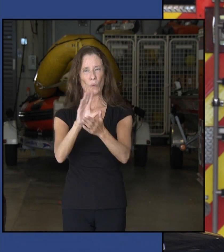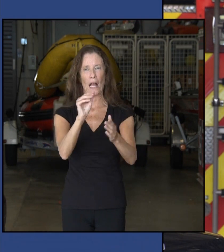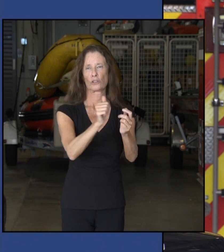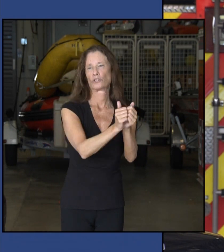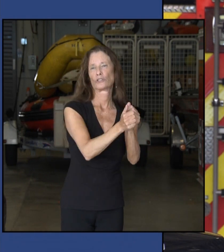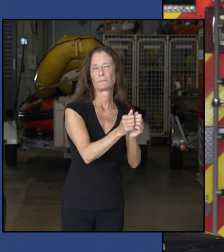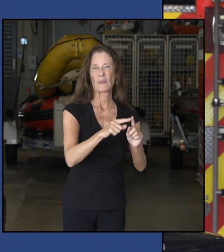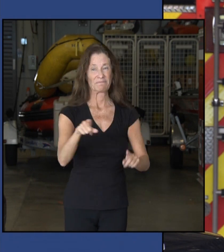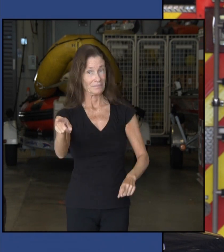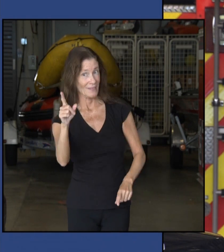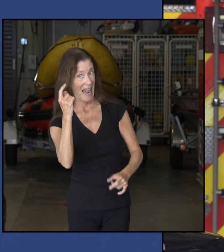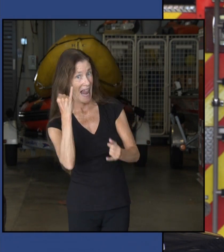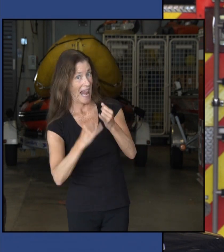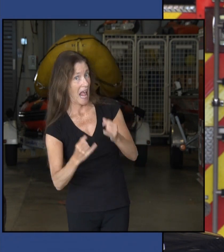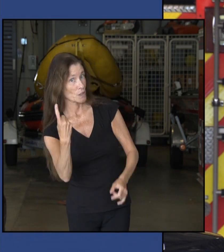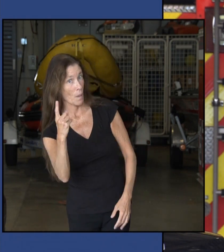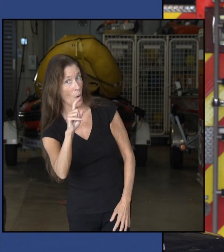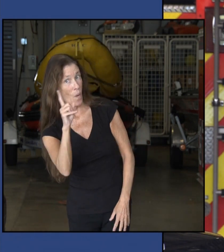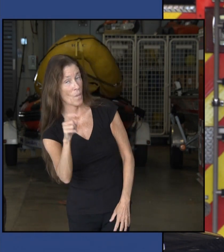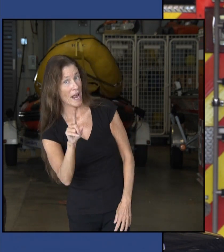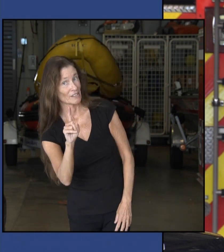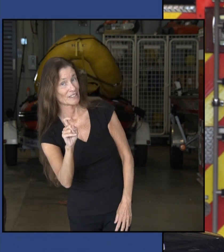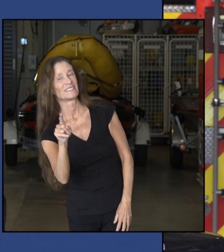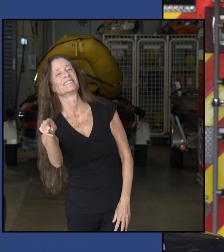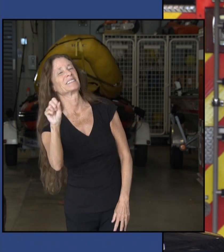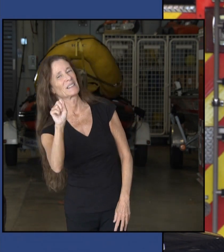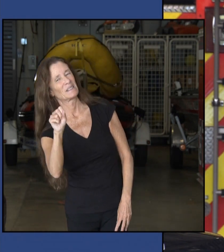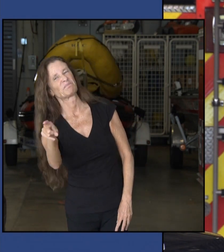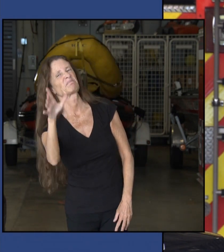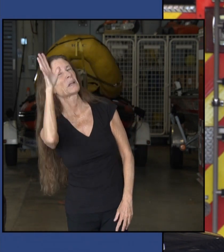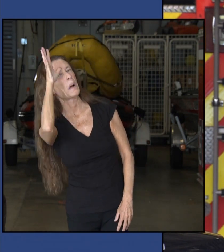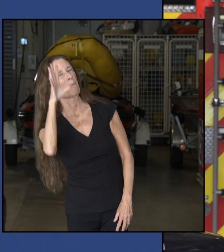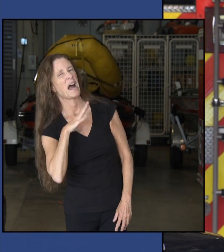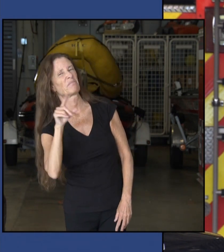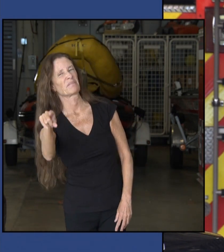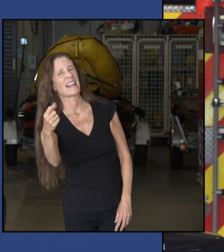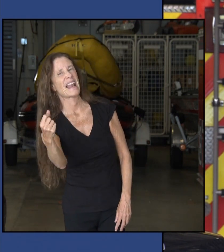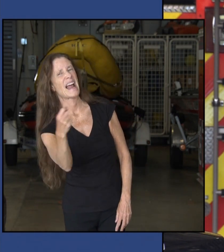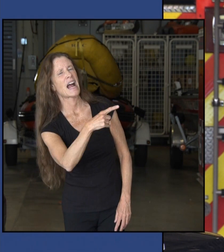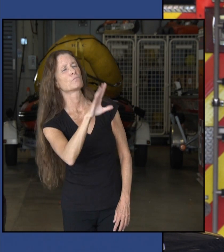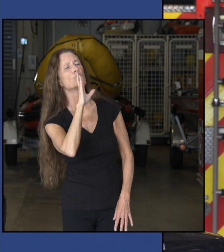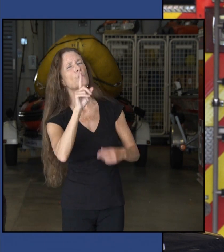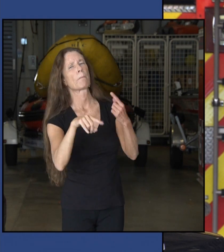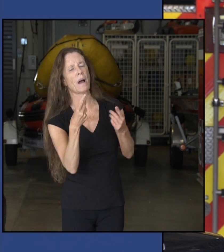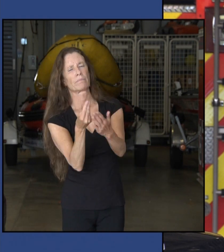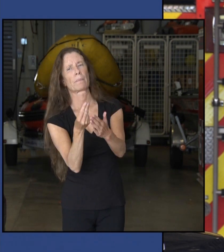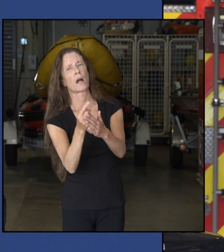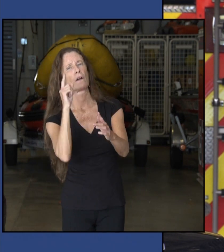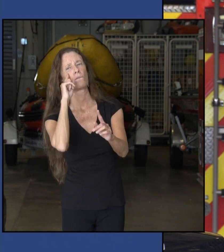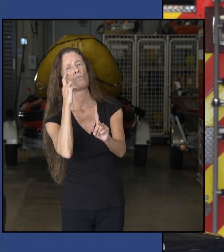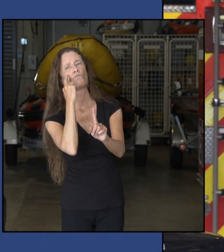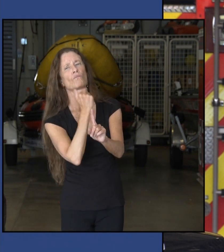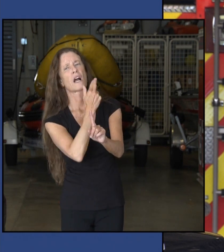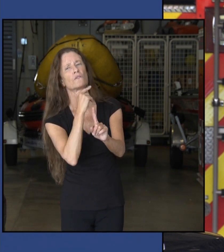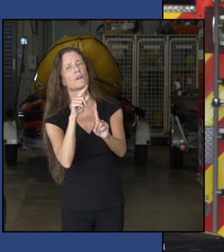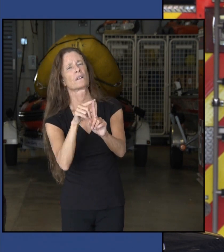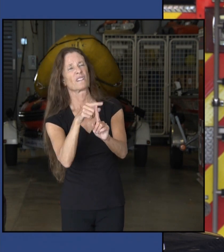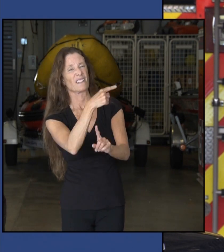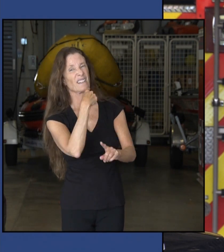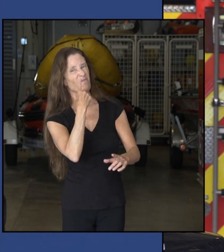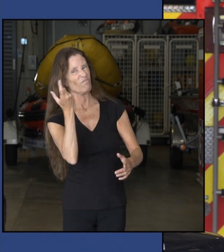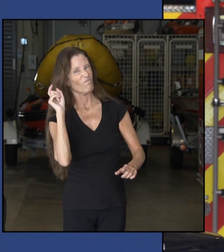right? Okay, you're last. Financial help for restaurants. You've said a lot today, and Yeah. the others who have talked about enforcement at restaurants